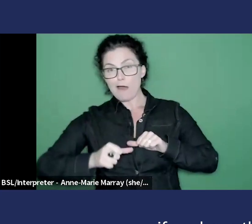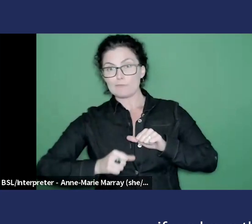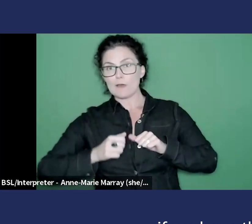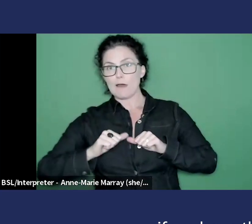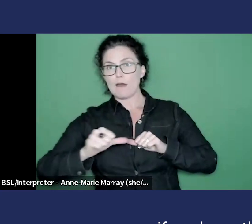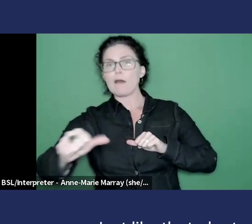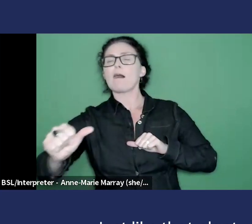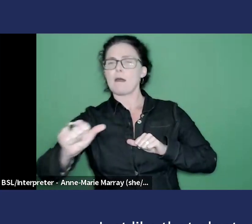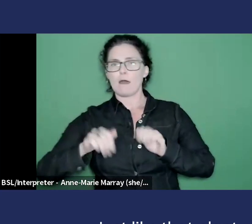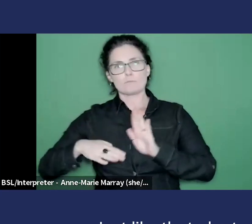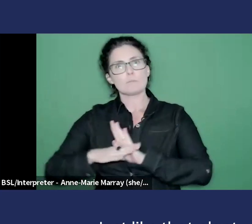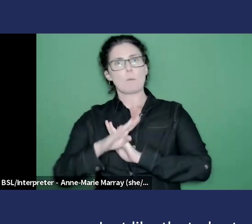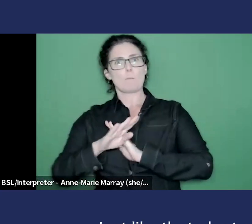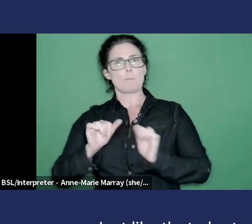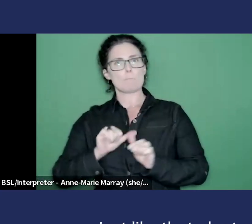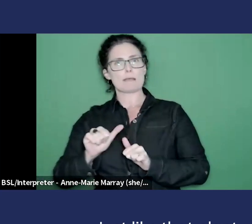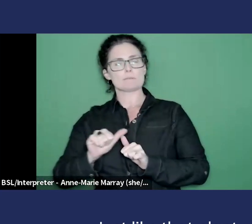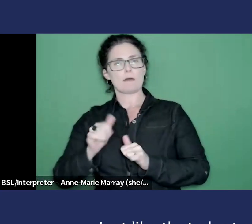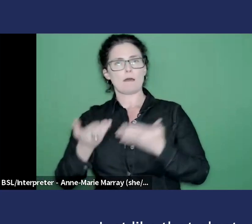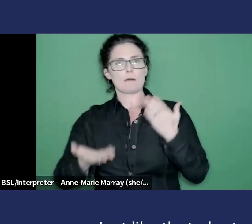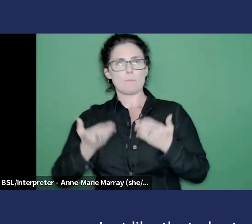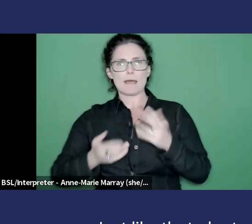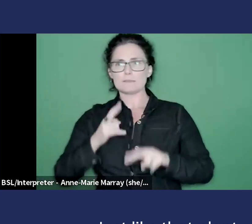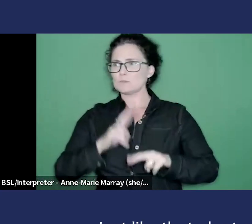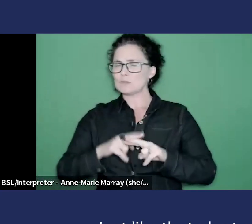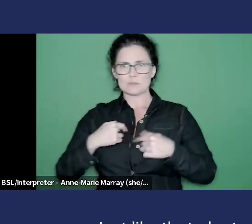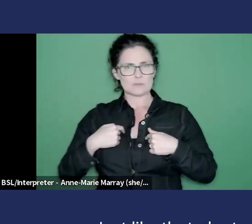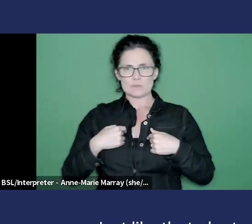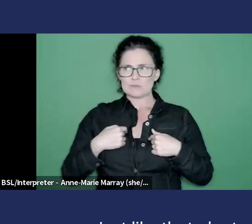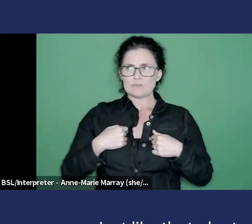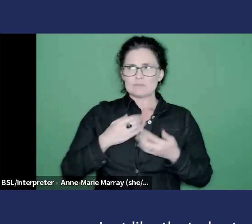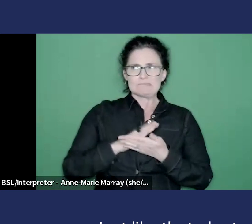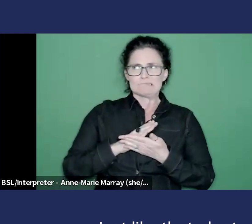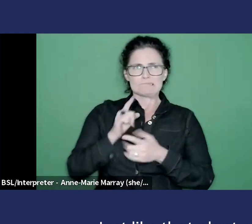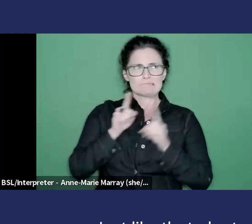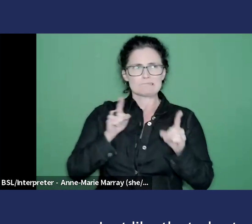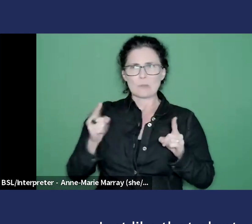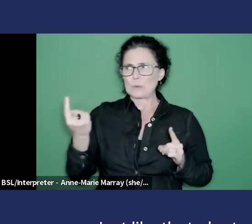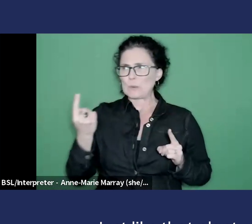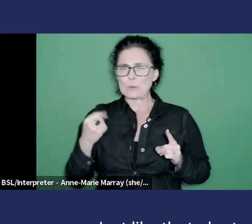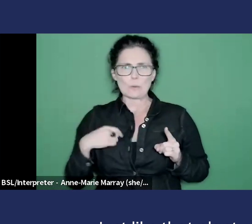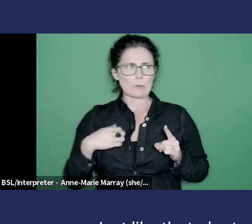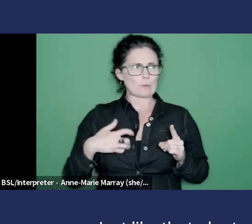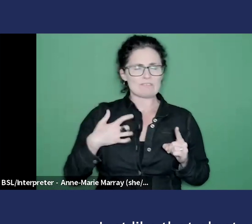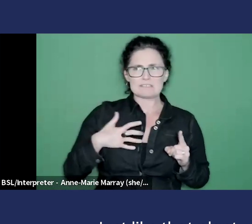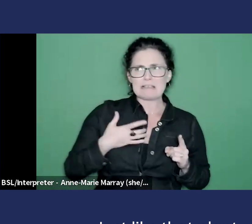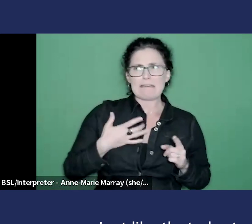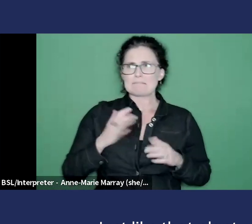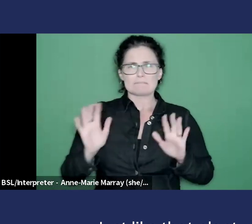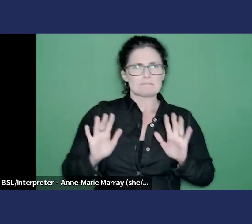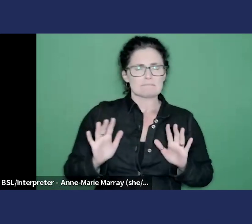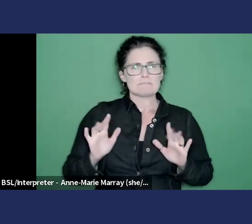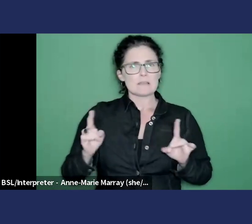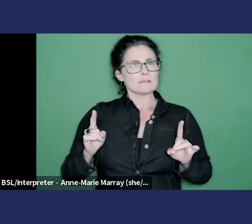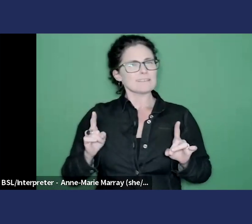much better. Just like that plant, you know, that feels safe and is protected by the cane or the nutrient-rich